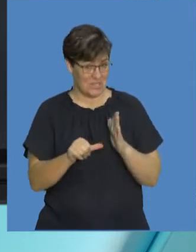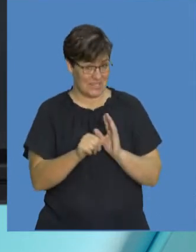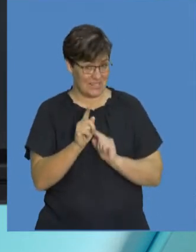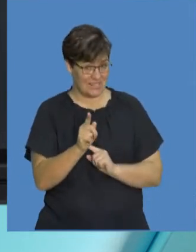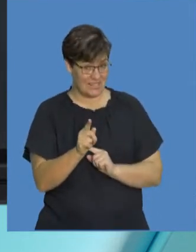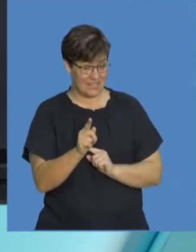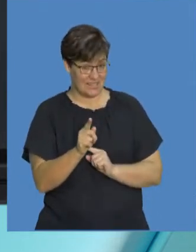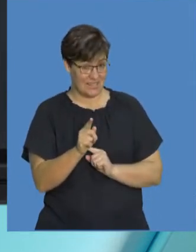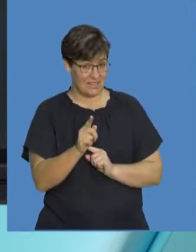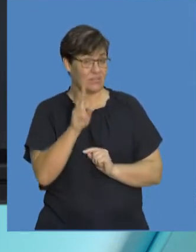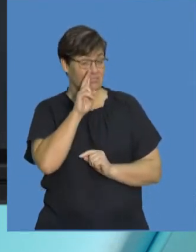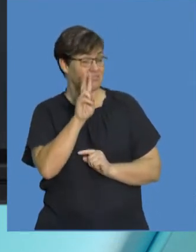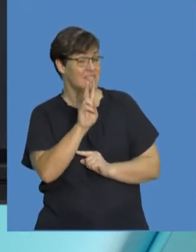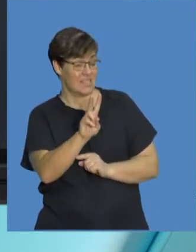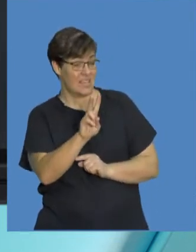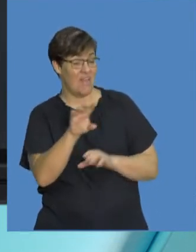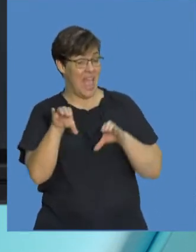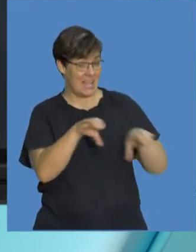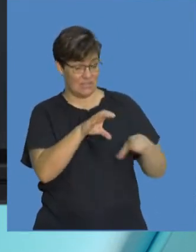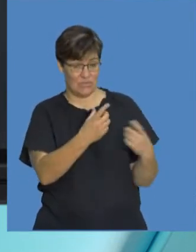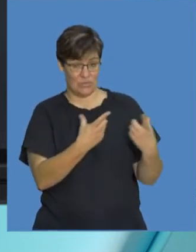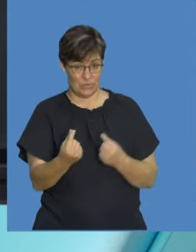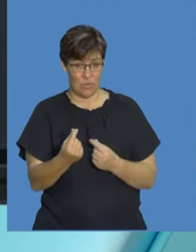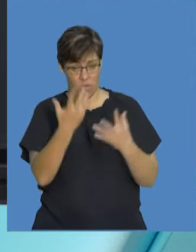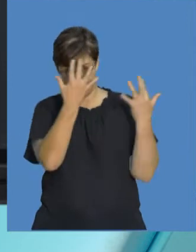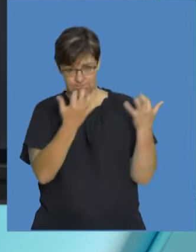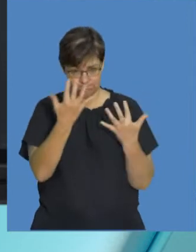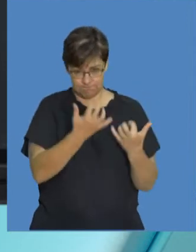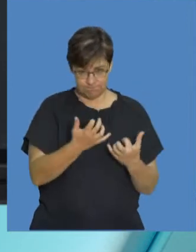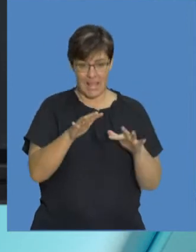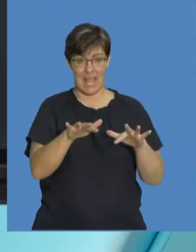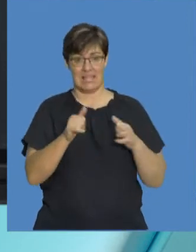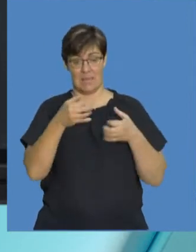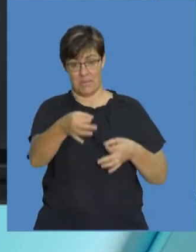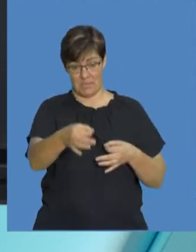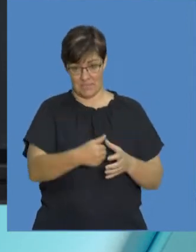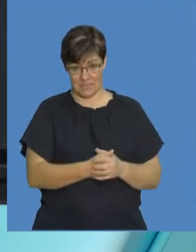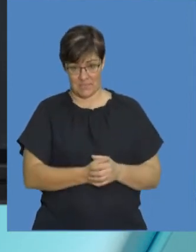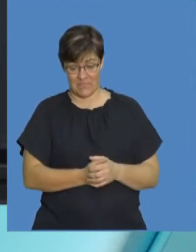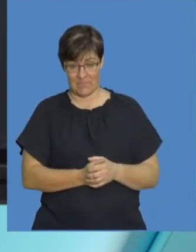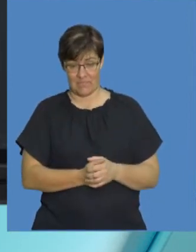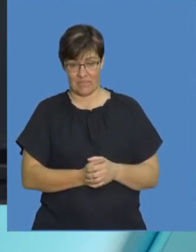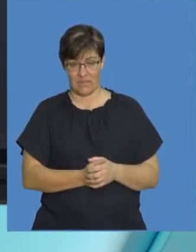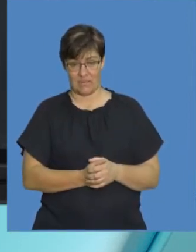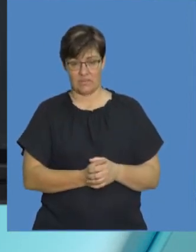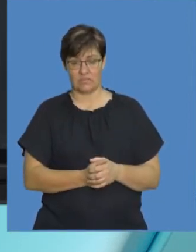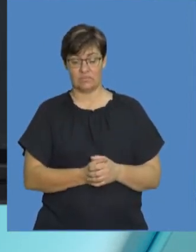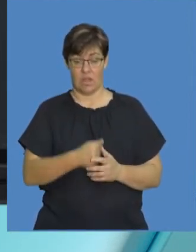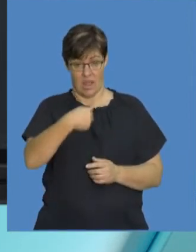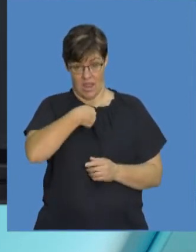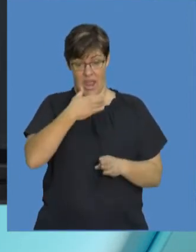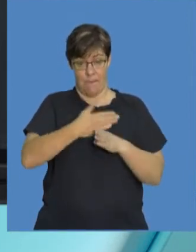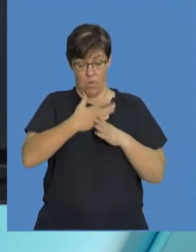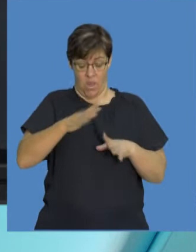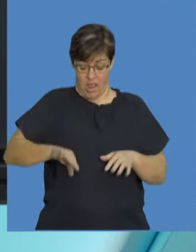very important. Watch out for that when you're doing activities or you're working through exam papers. So in other words, the